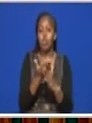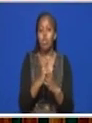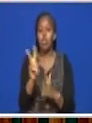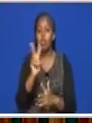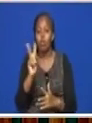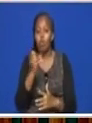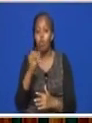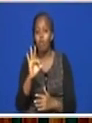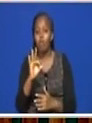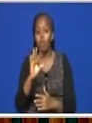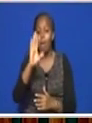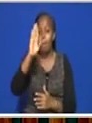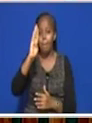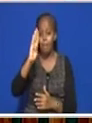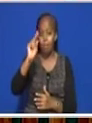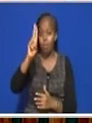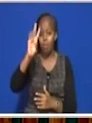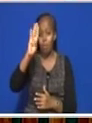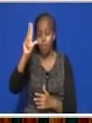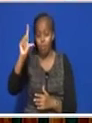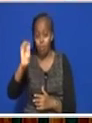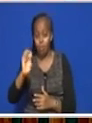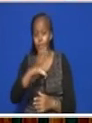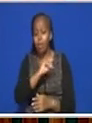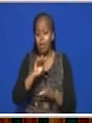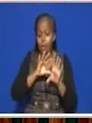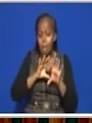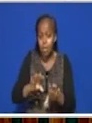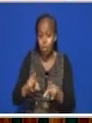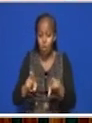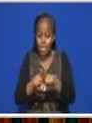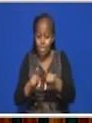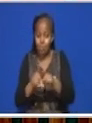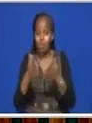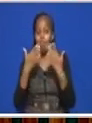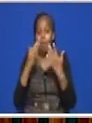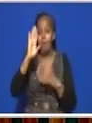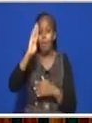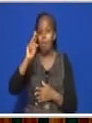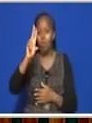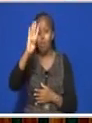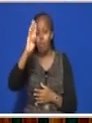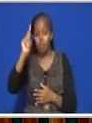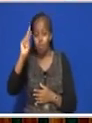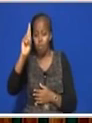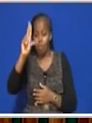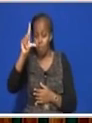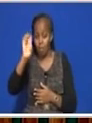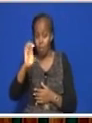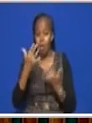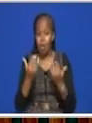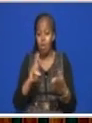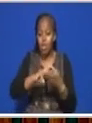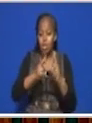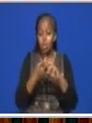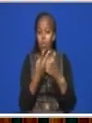the bubble and the pressure on this bubble. This relationship is given